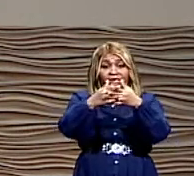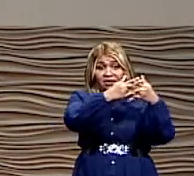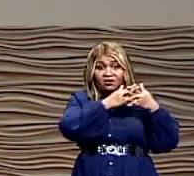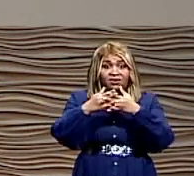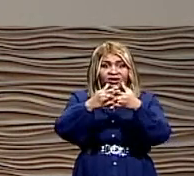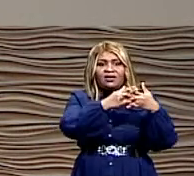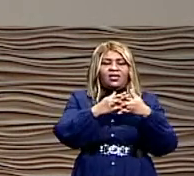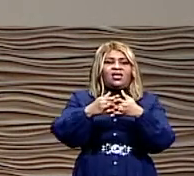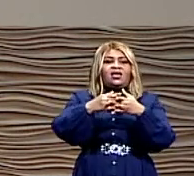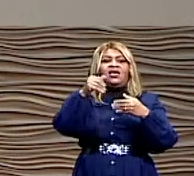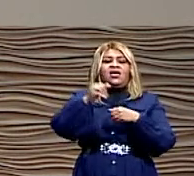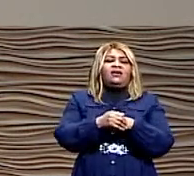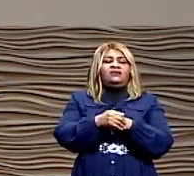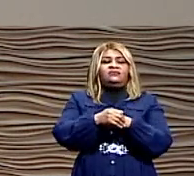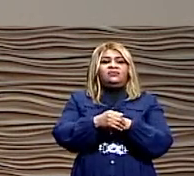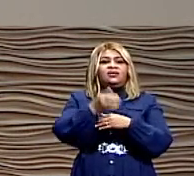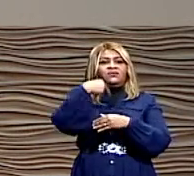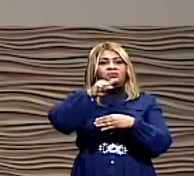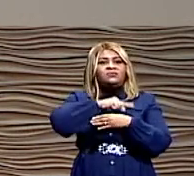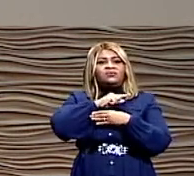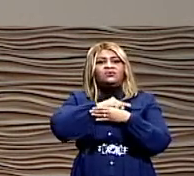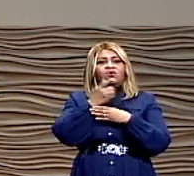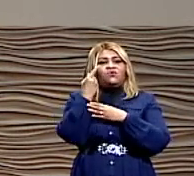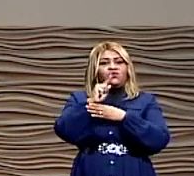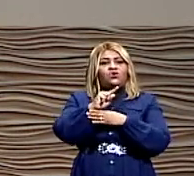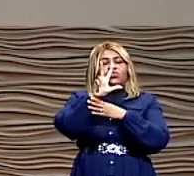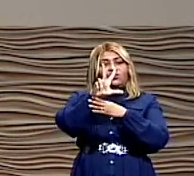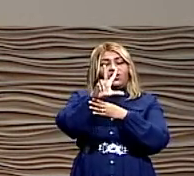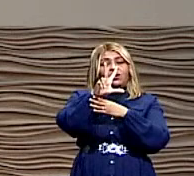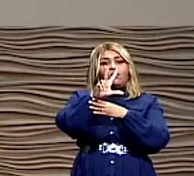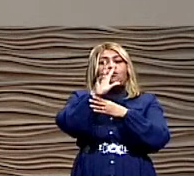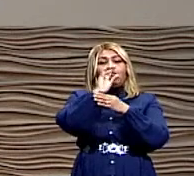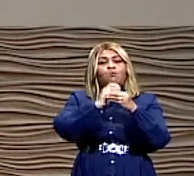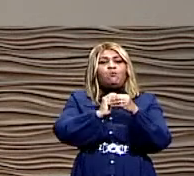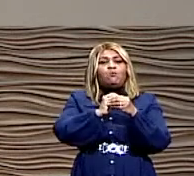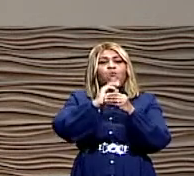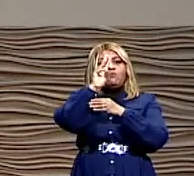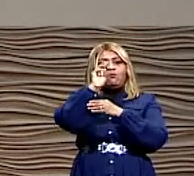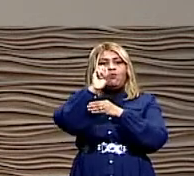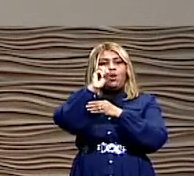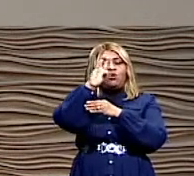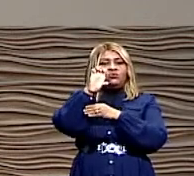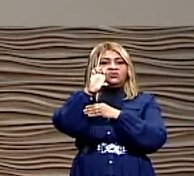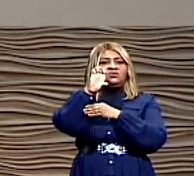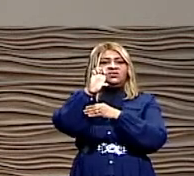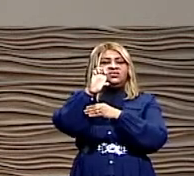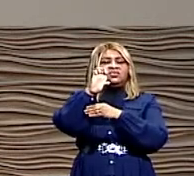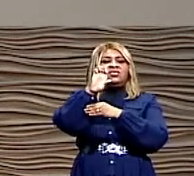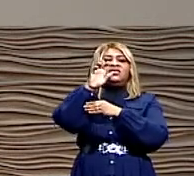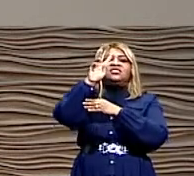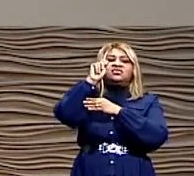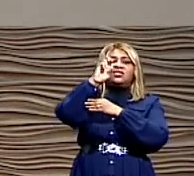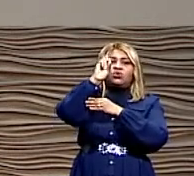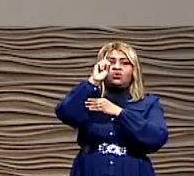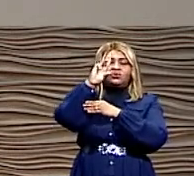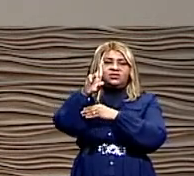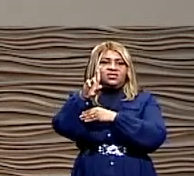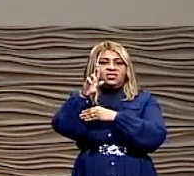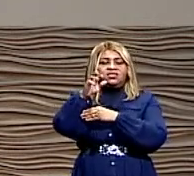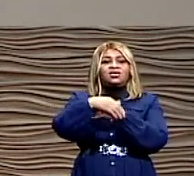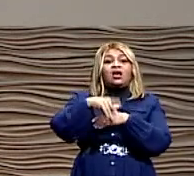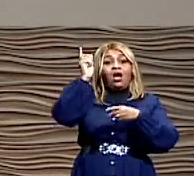a member of the acclaimed cast of 3 Mo Tenors, he sang a wide variety of musical genres, including